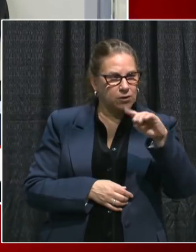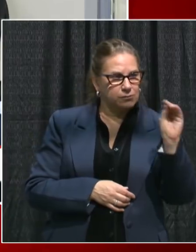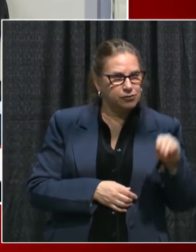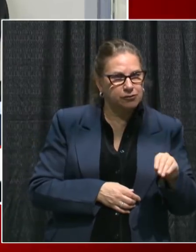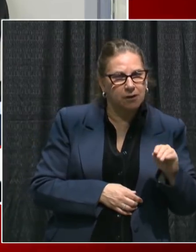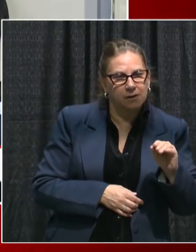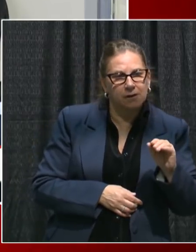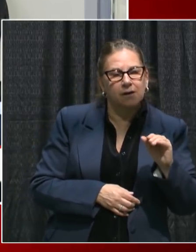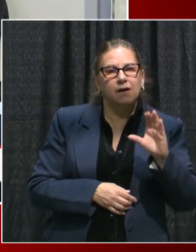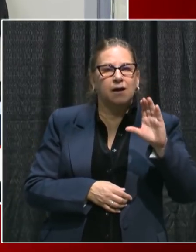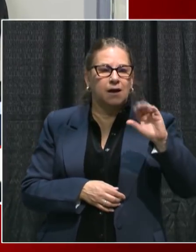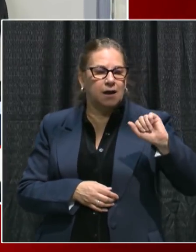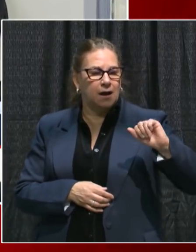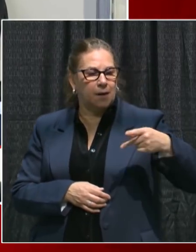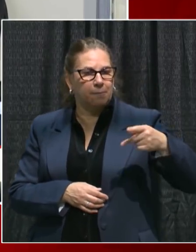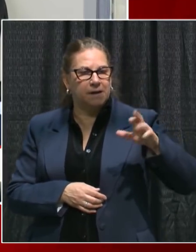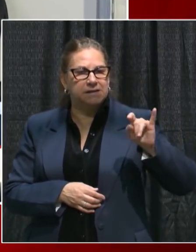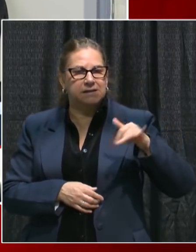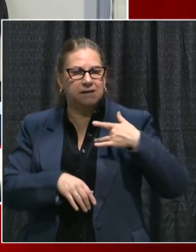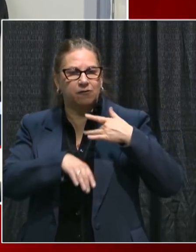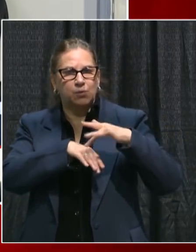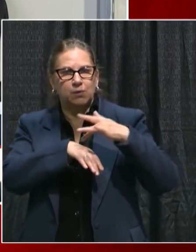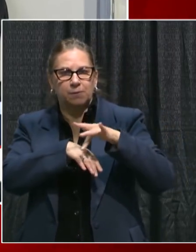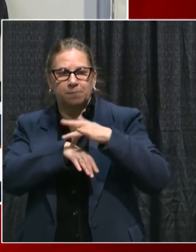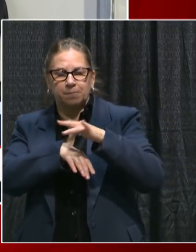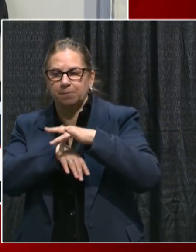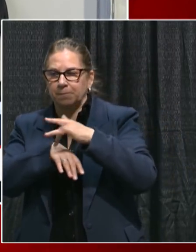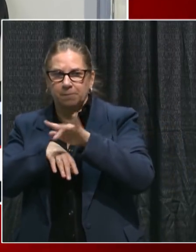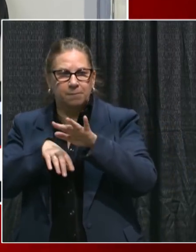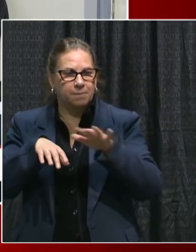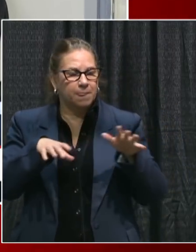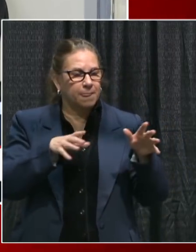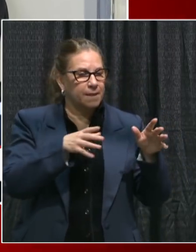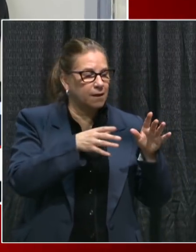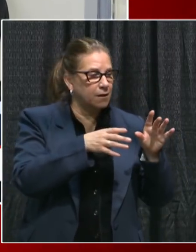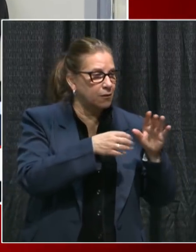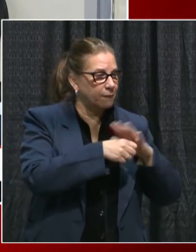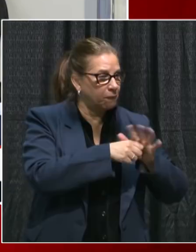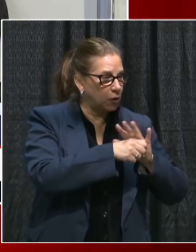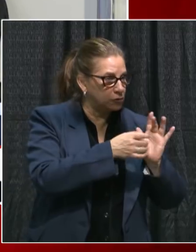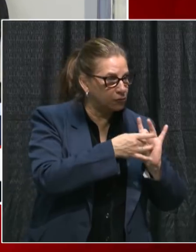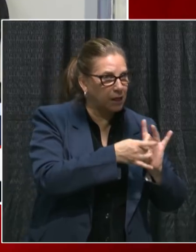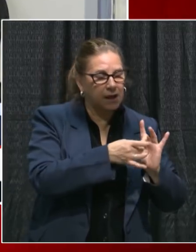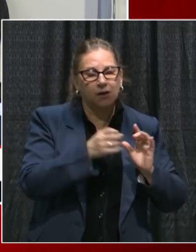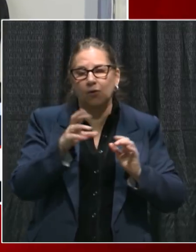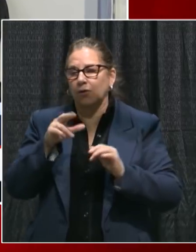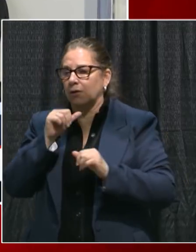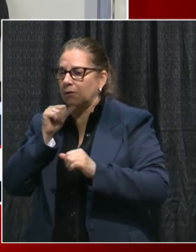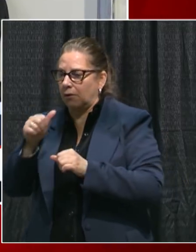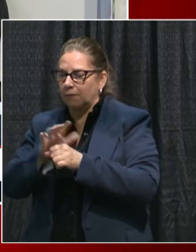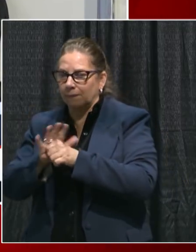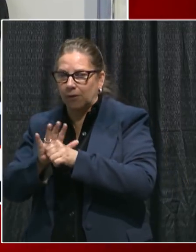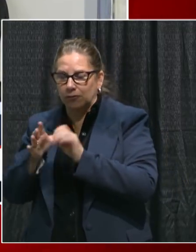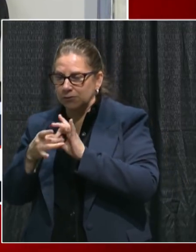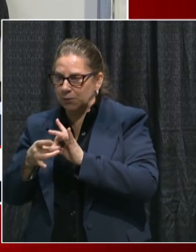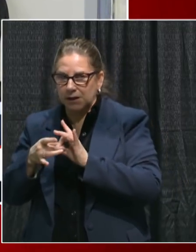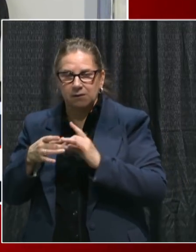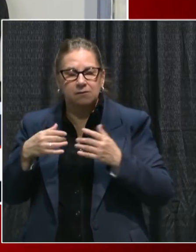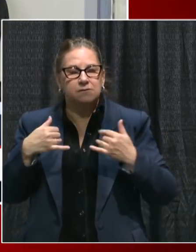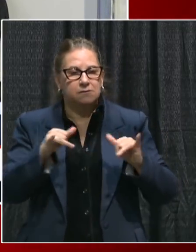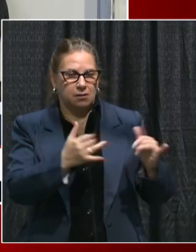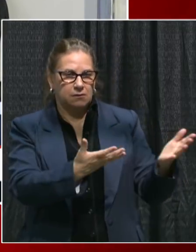capacity, whether it's COVID-related or non-COVID related, that's for people regardless of where they live. If they're a DC resident,